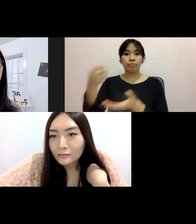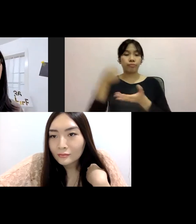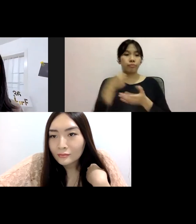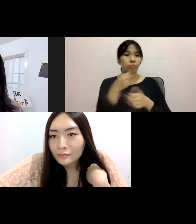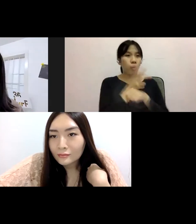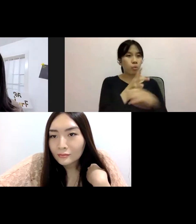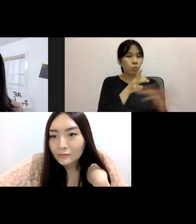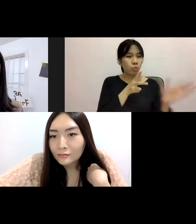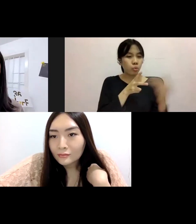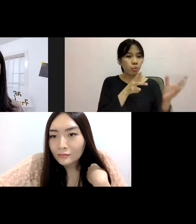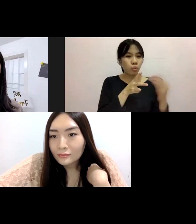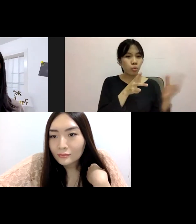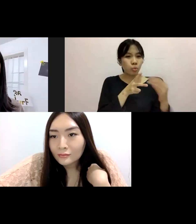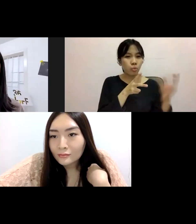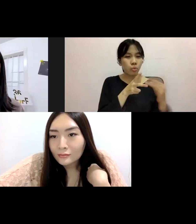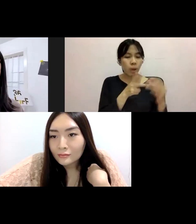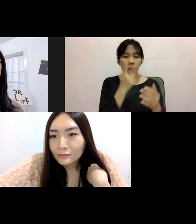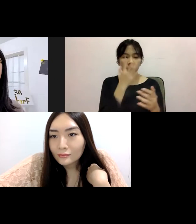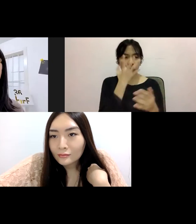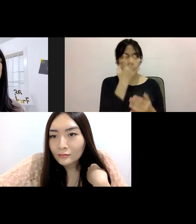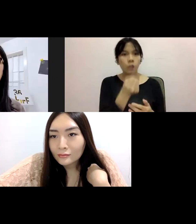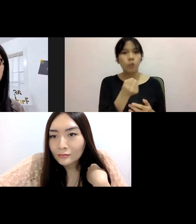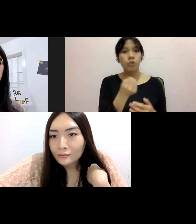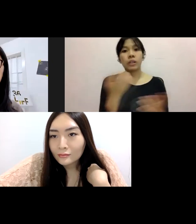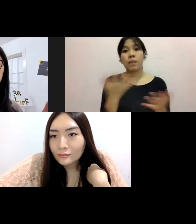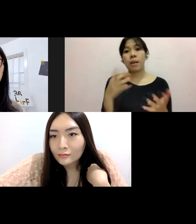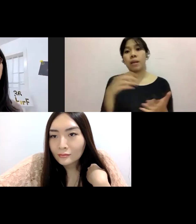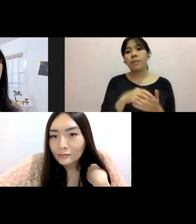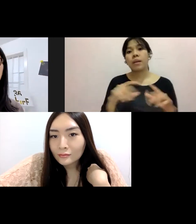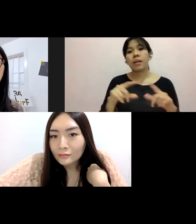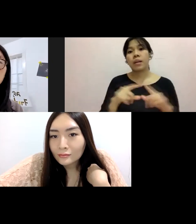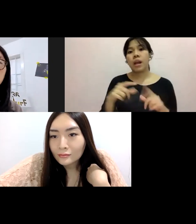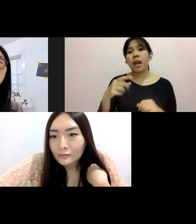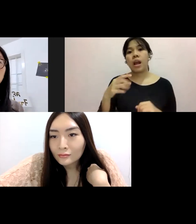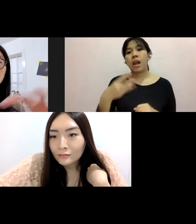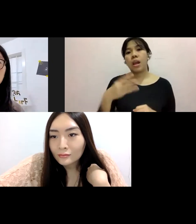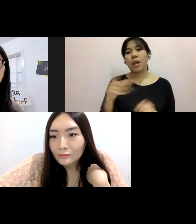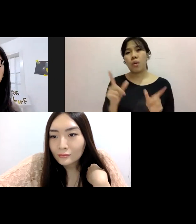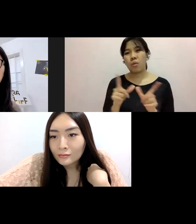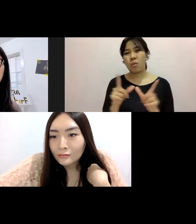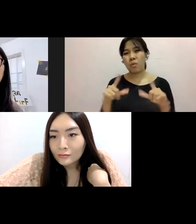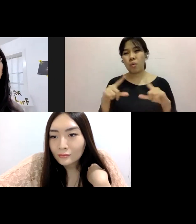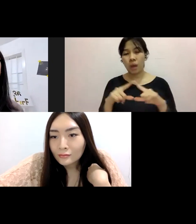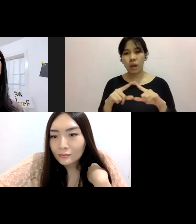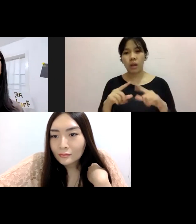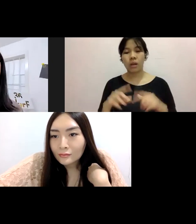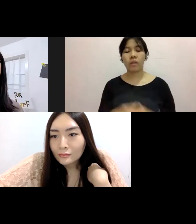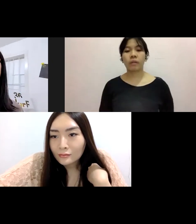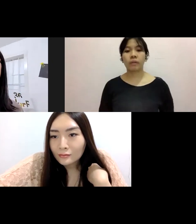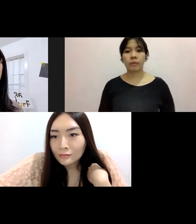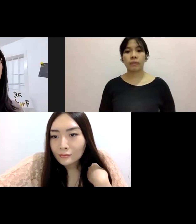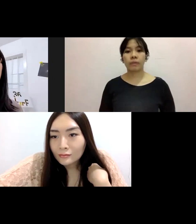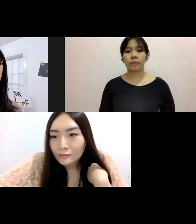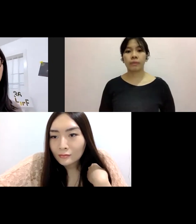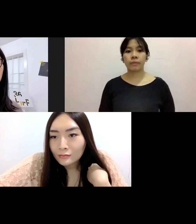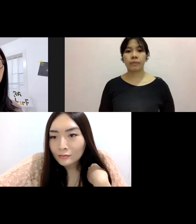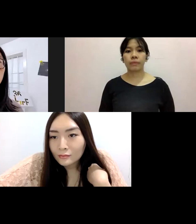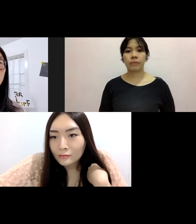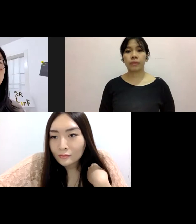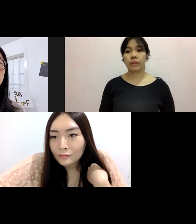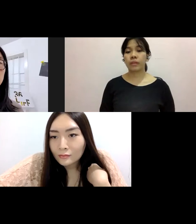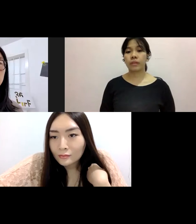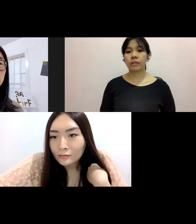before I come to the US, and then I edited the footage from the US and China together to sort of